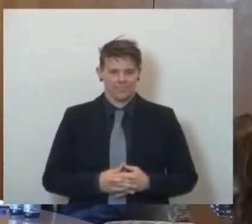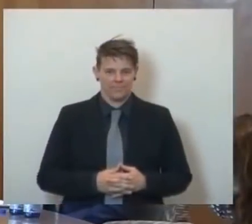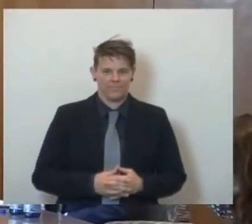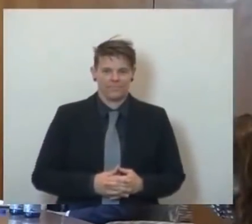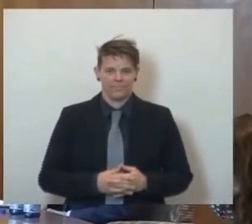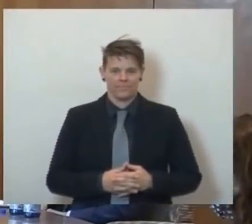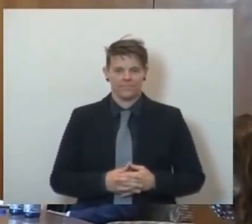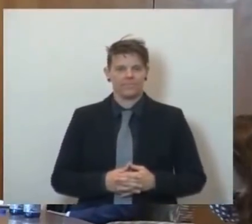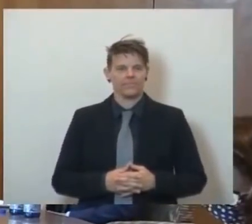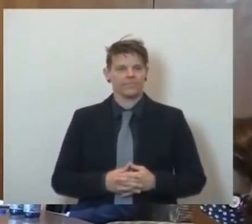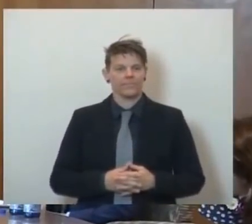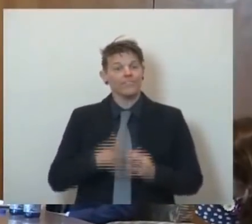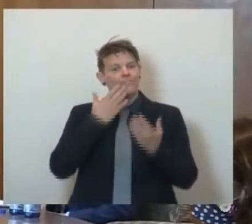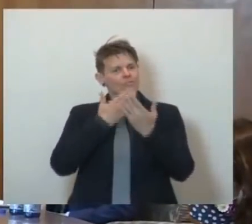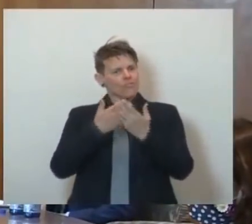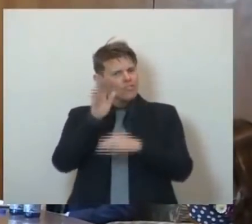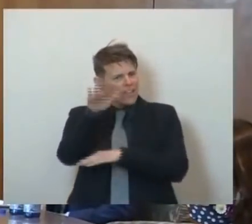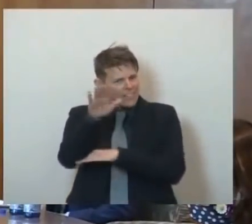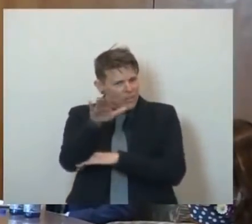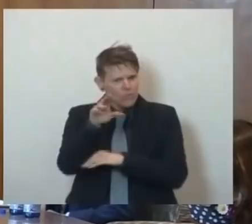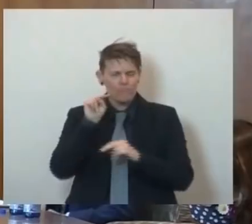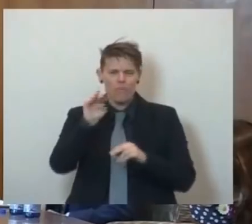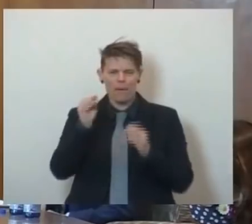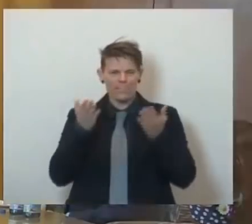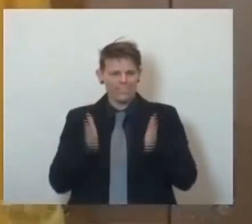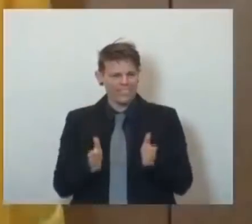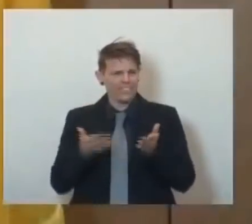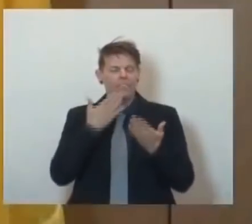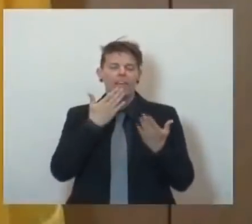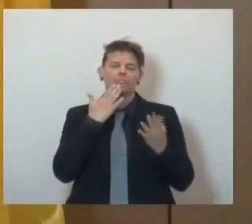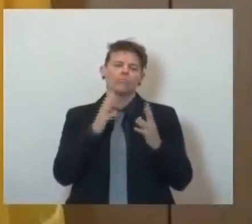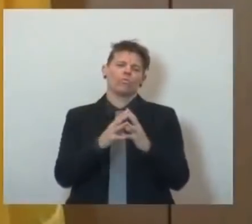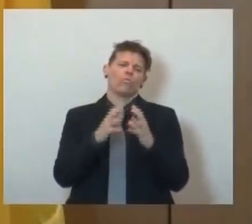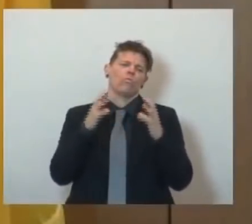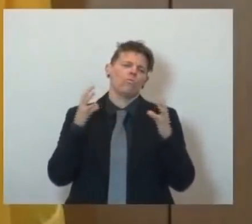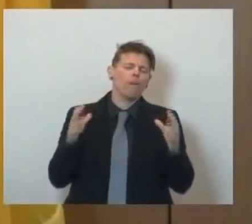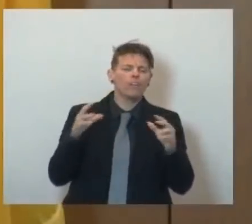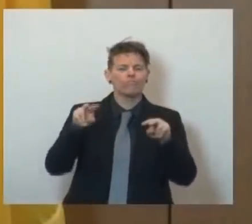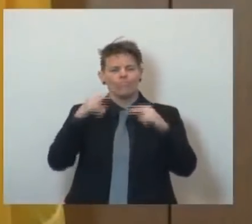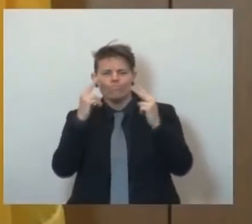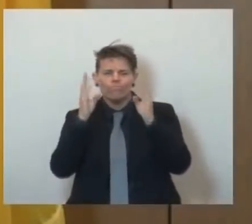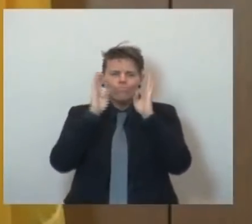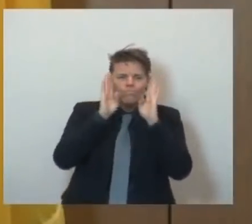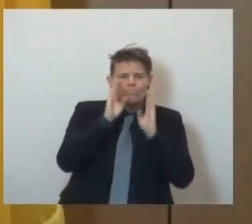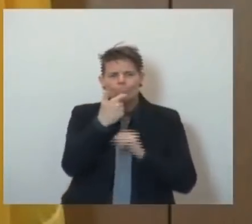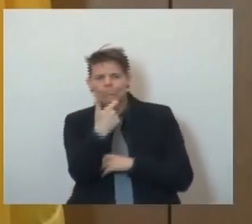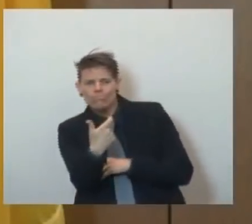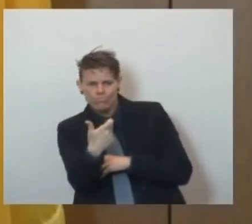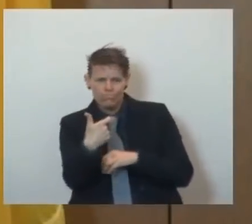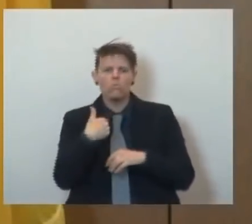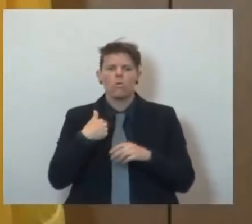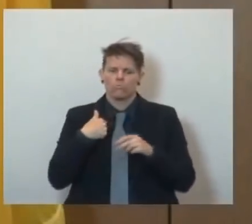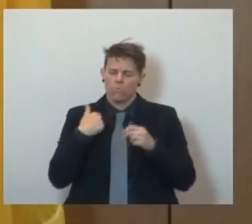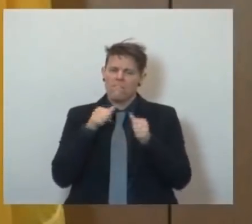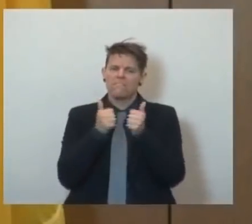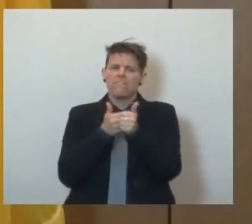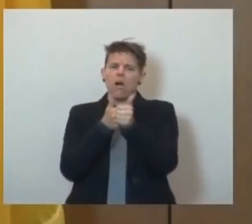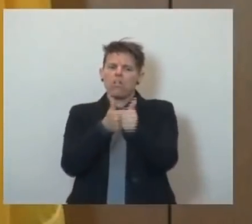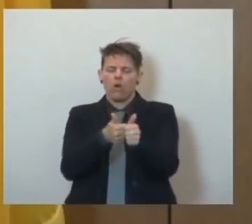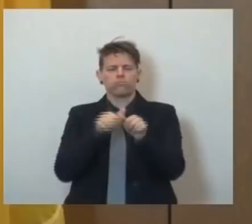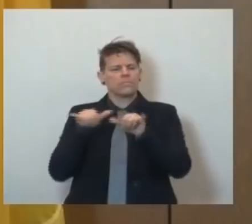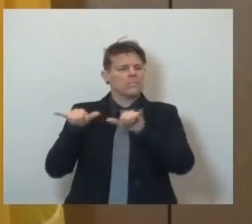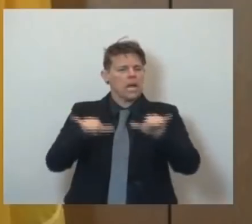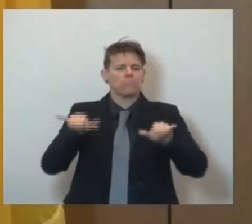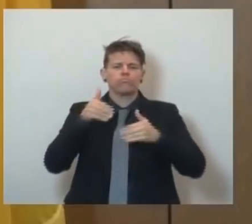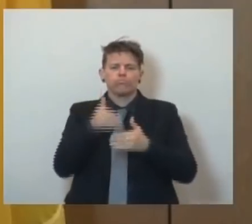Good afternoon, New Mexico. Thank you very much for tuning in. We're going to follow the same process, although I do want to talk